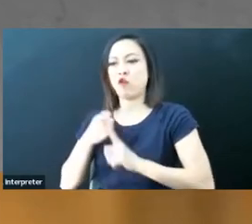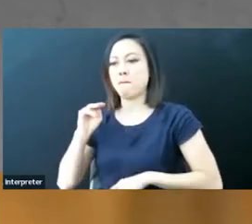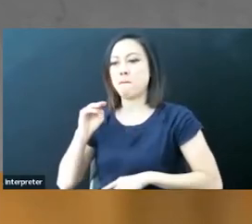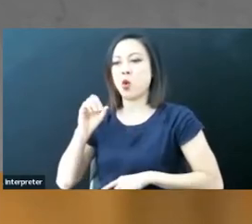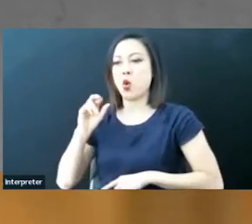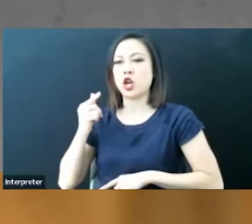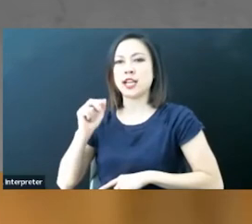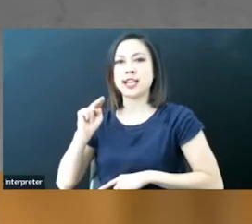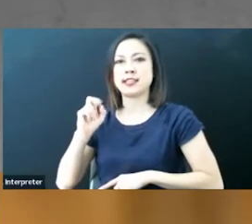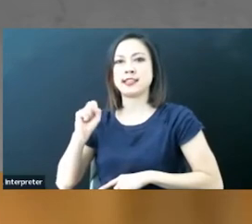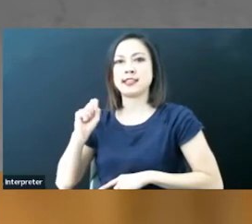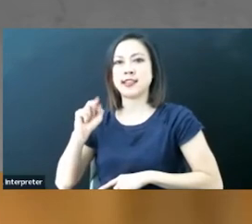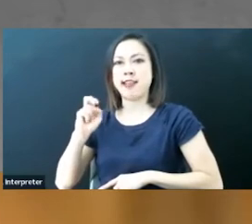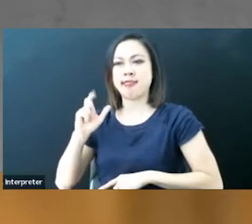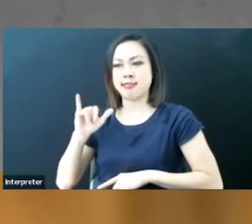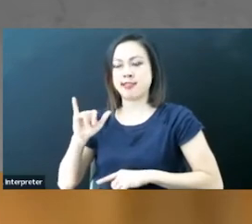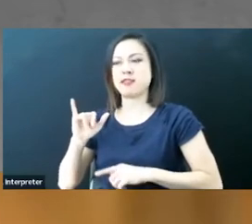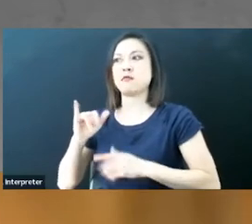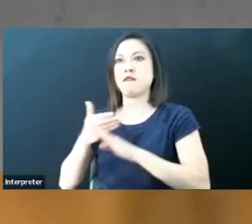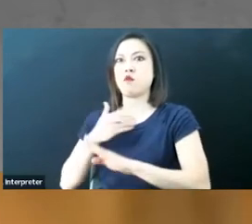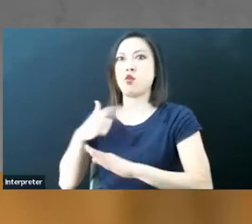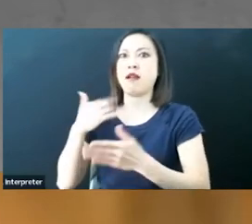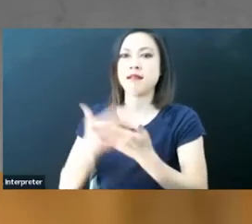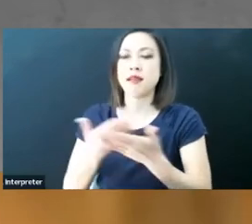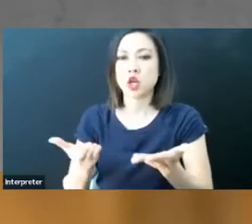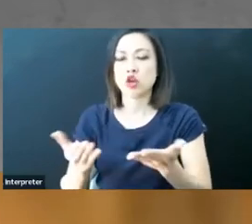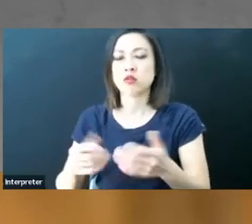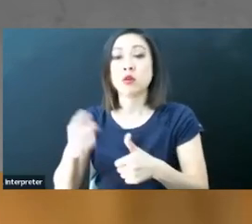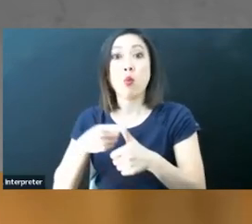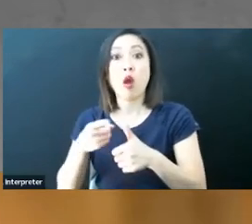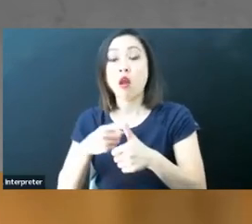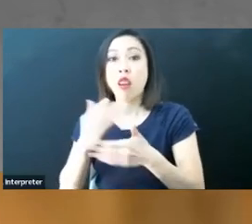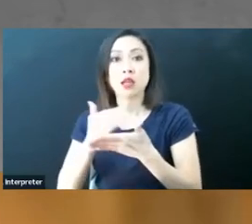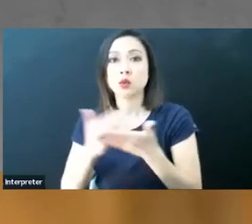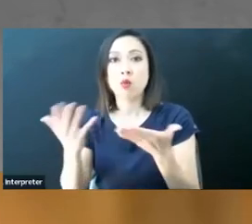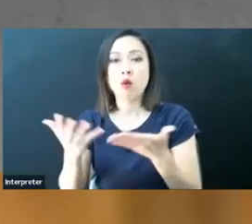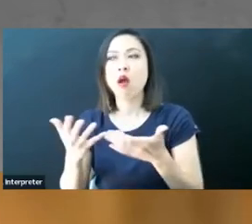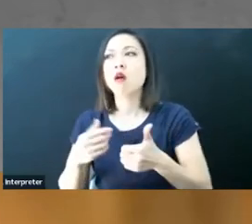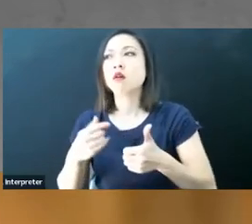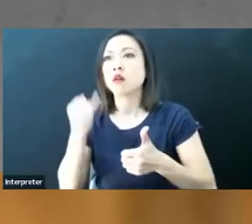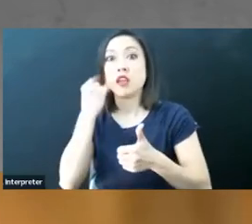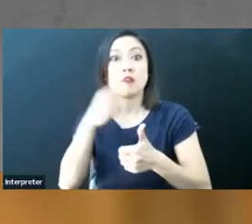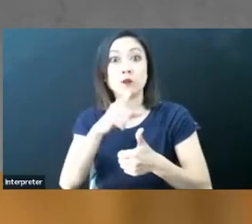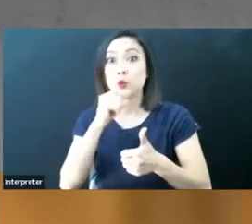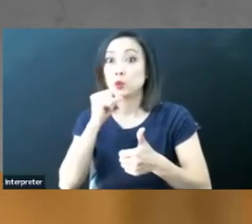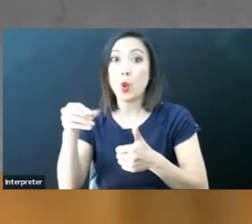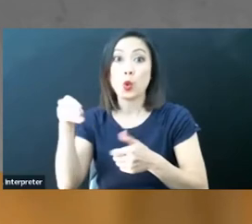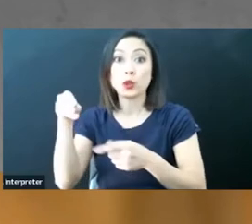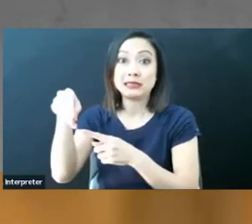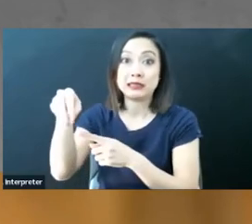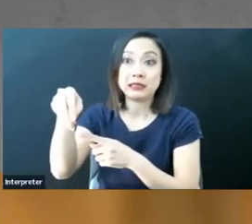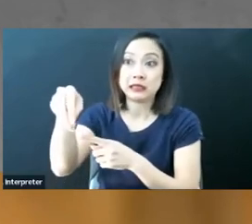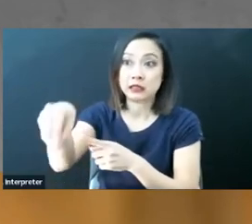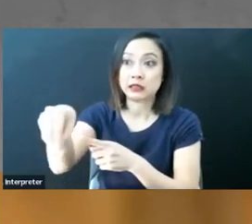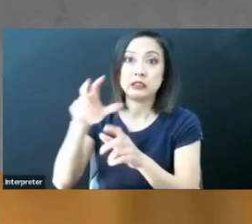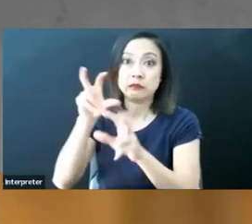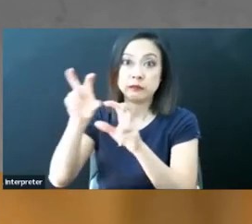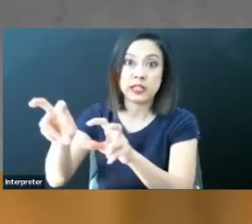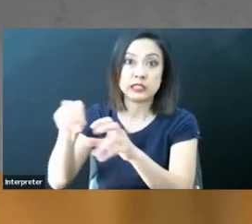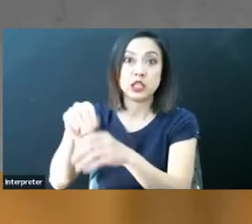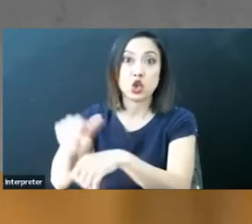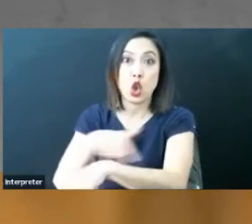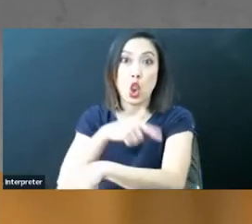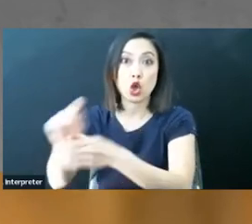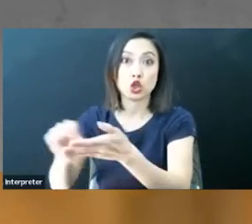of the first ones was, if you don't invest for long-term growth, you are sowing the seeds of your long-term destruction. And I learned that in one of